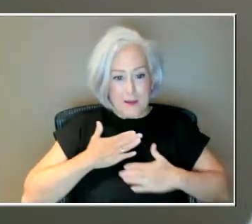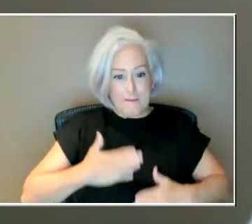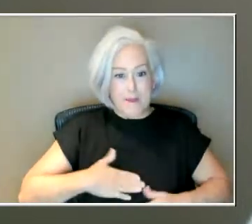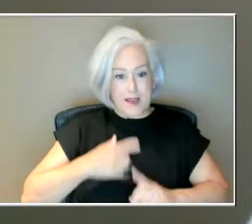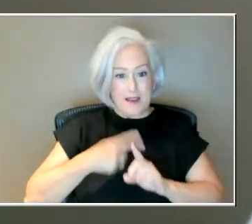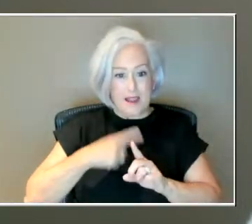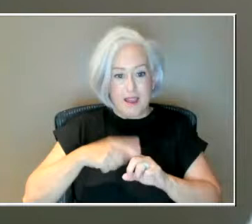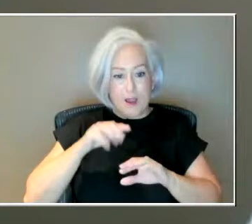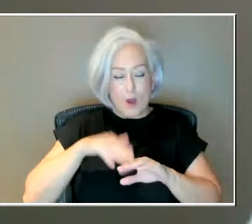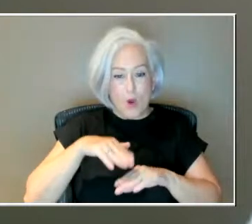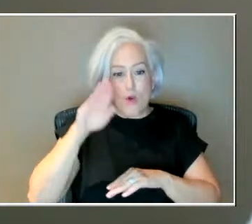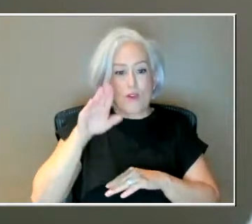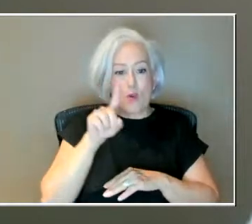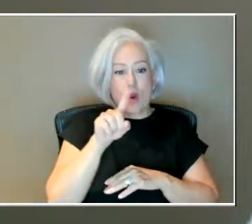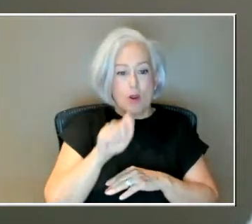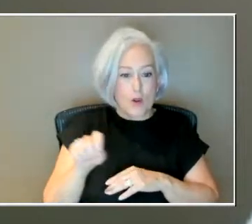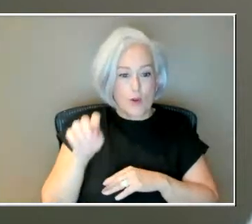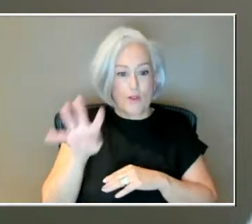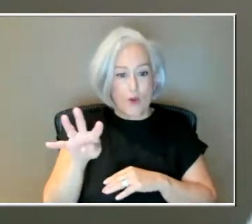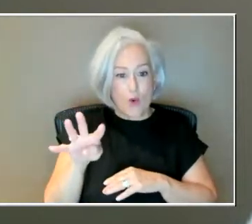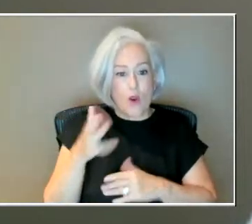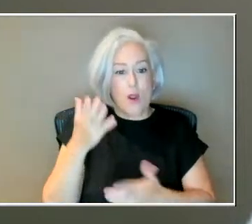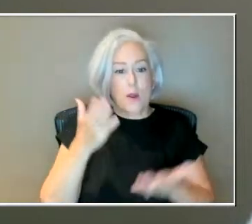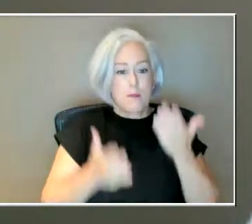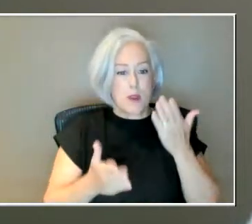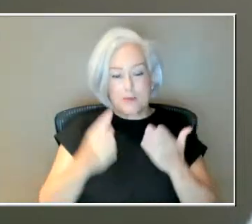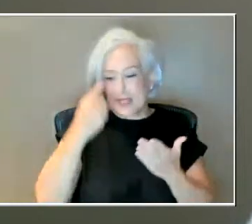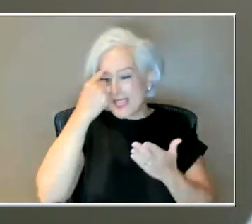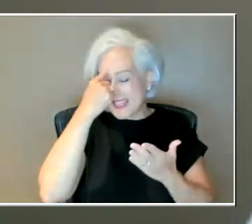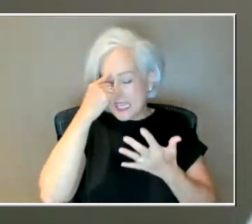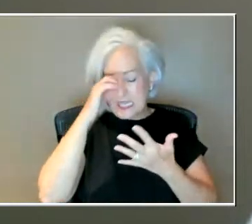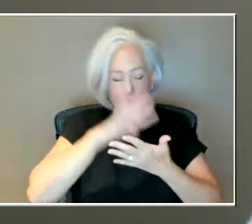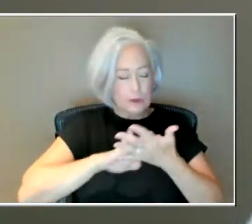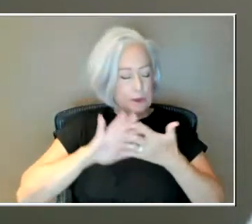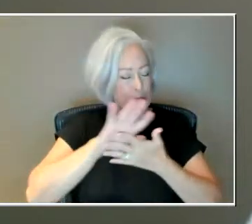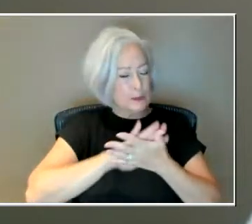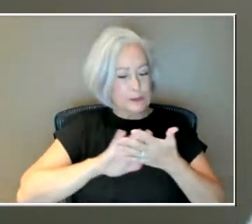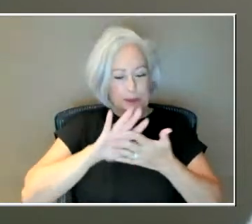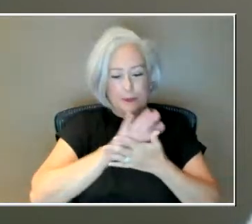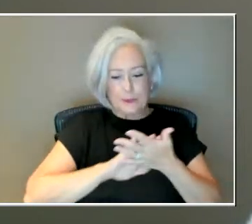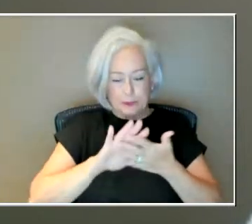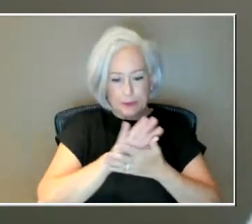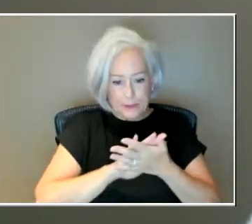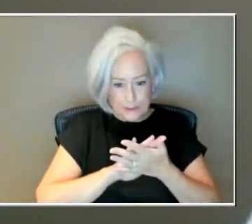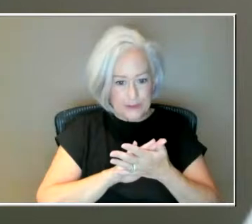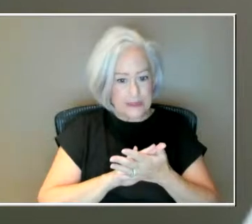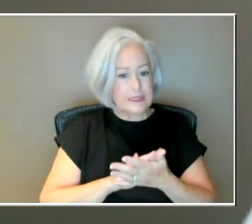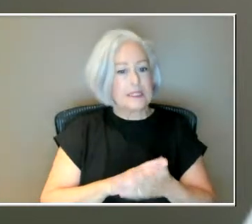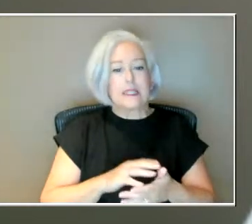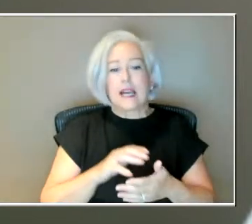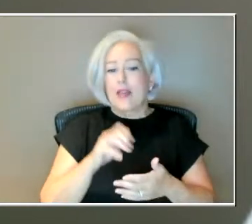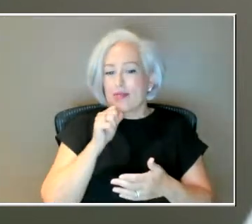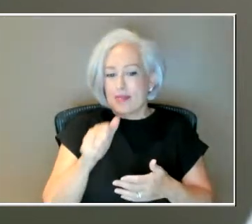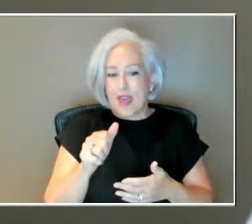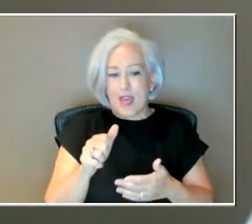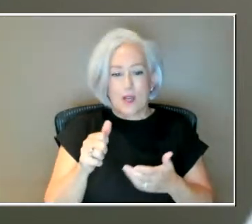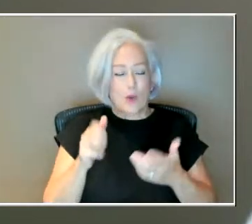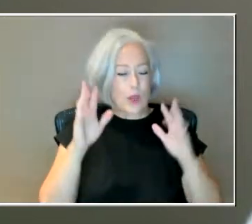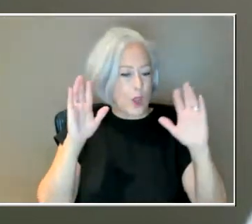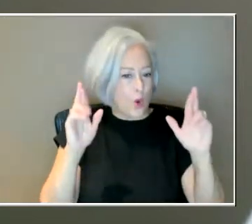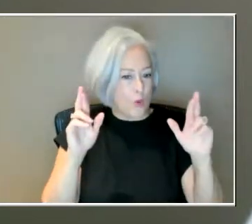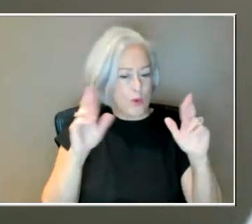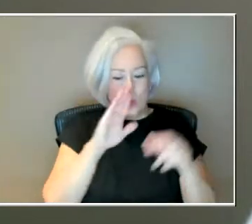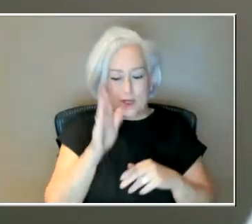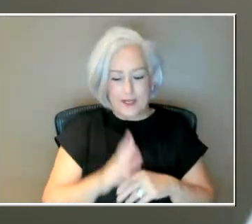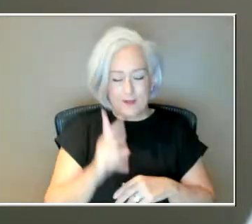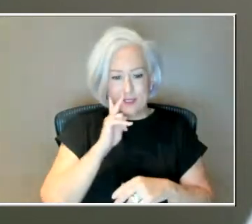and then you should also be confused or altered. That's a very life-threatening condition, and we hope that we never see patients reach that point. And so when you're